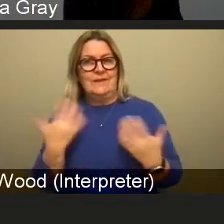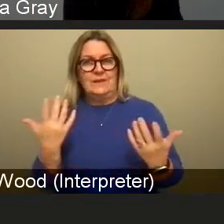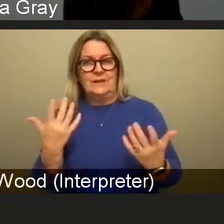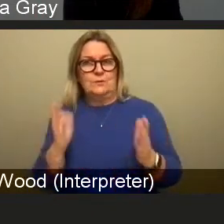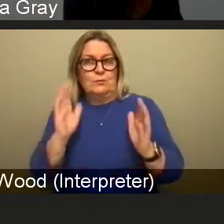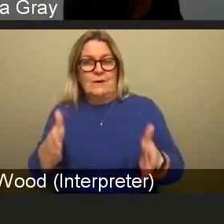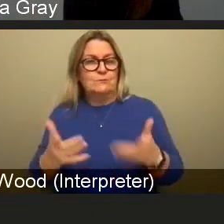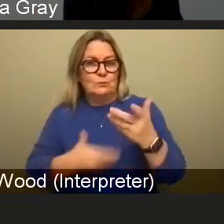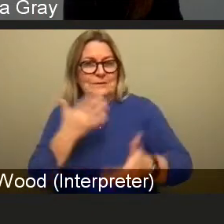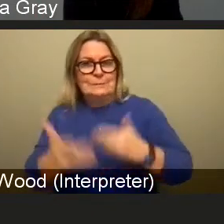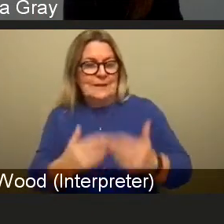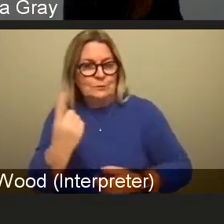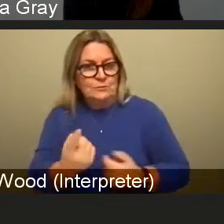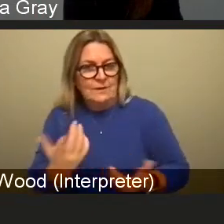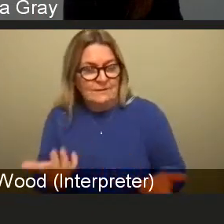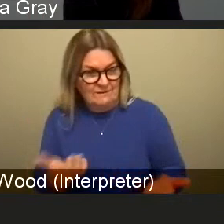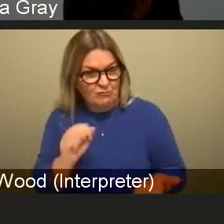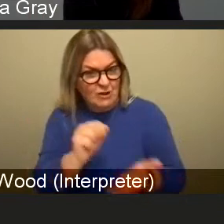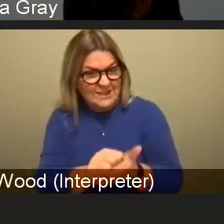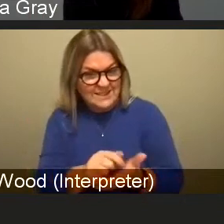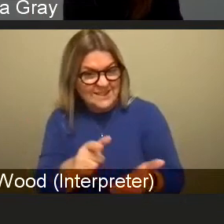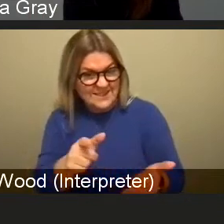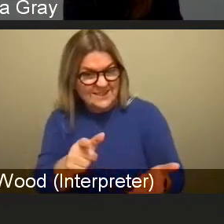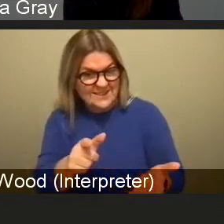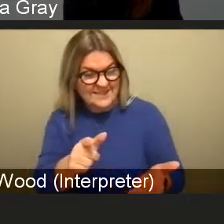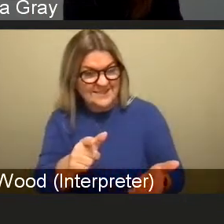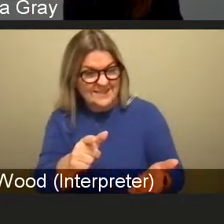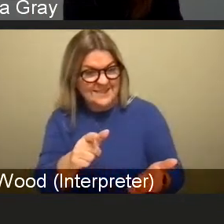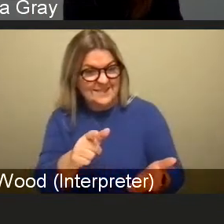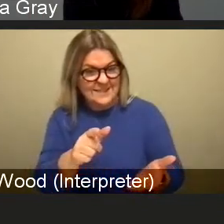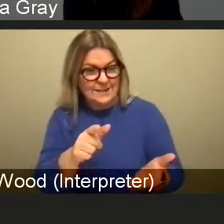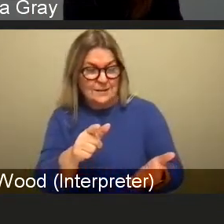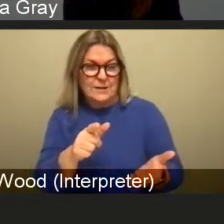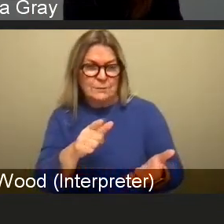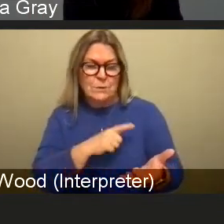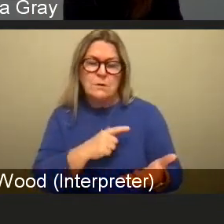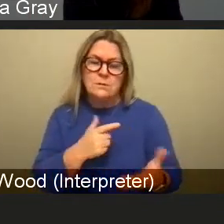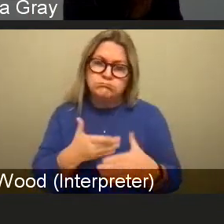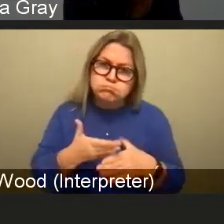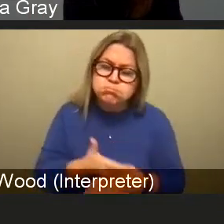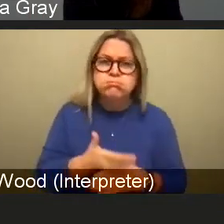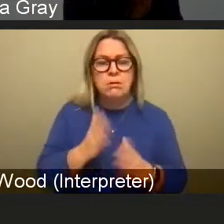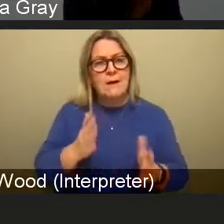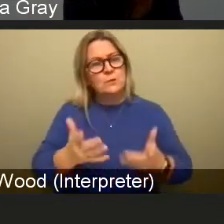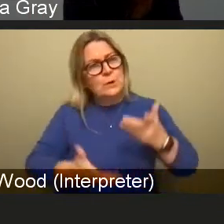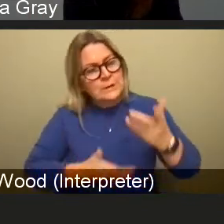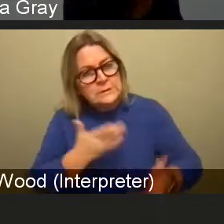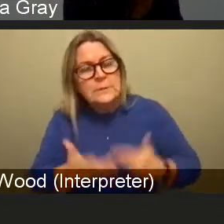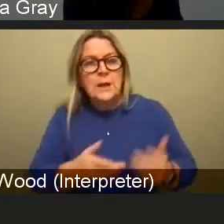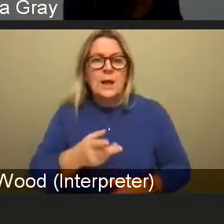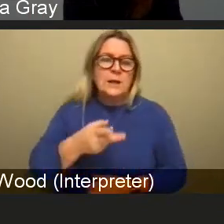yourself and the effort that took away from it, of having to